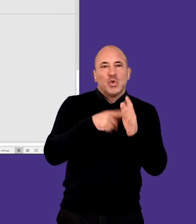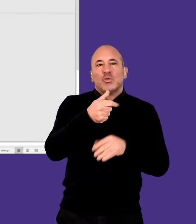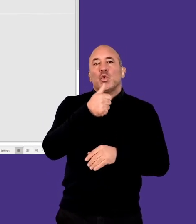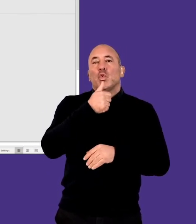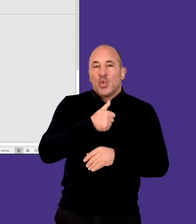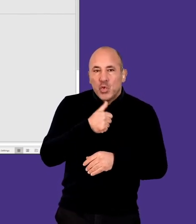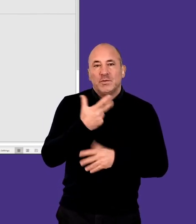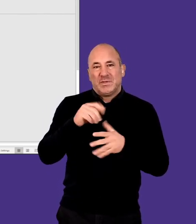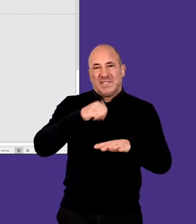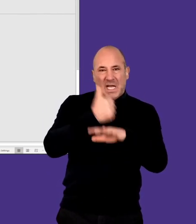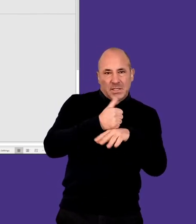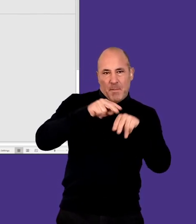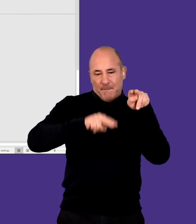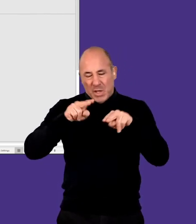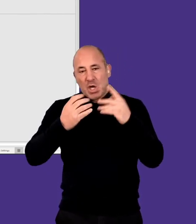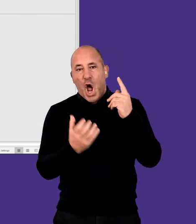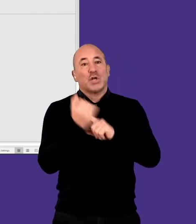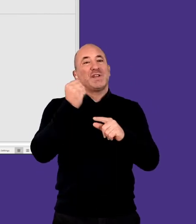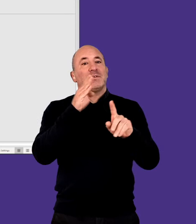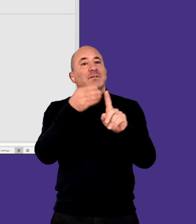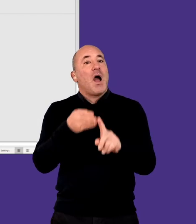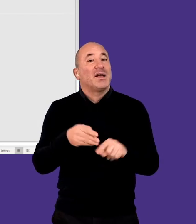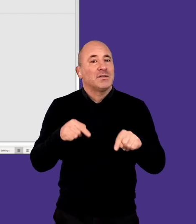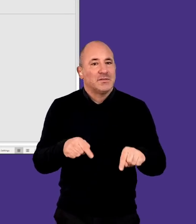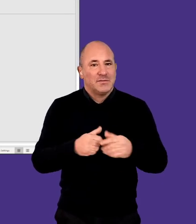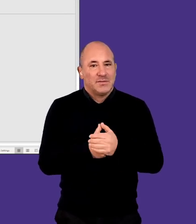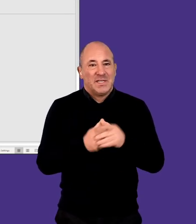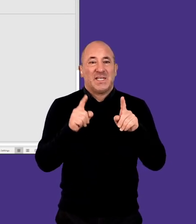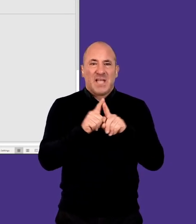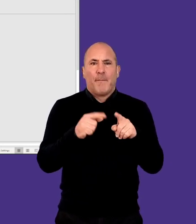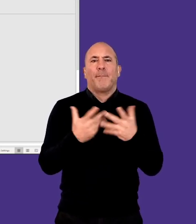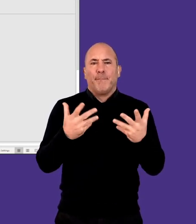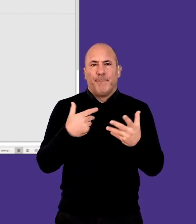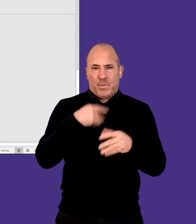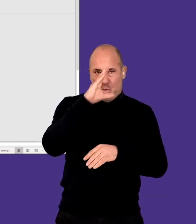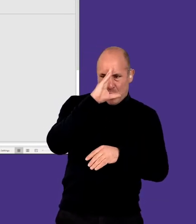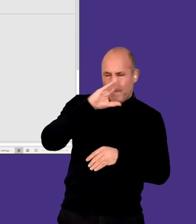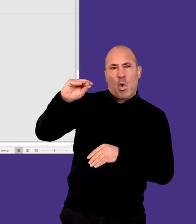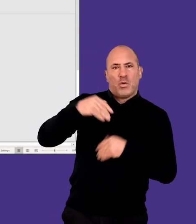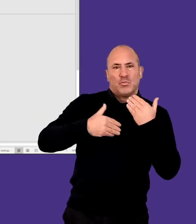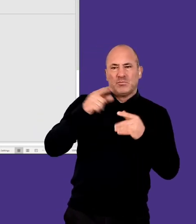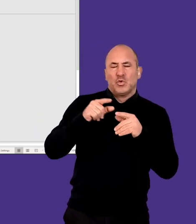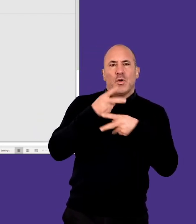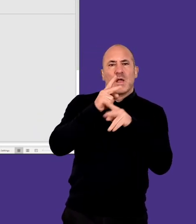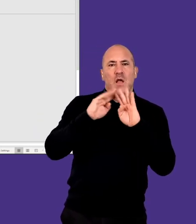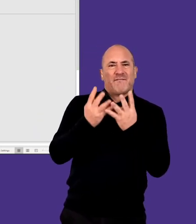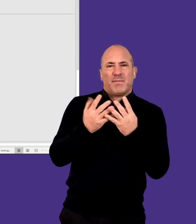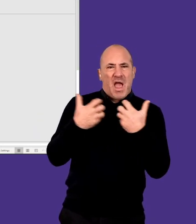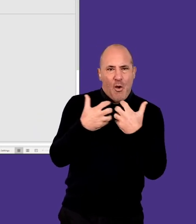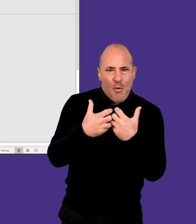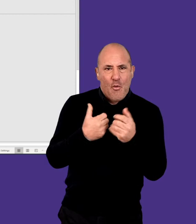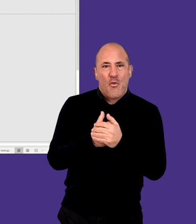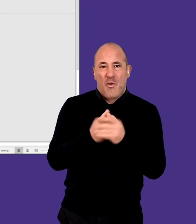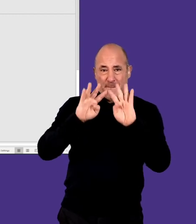setting, monitoring and achieving your targets. And it's also about how you will report on the progress to your governing body, whether that be a board